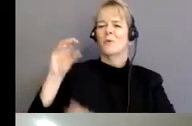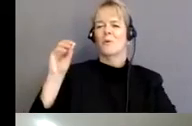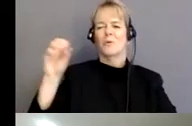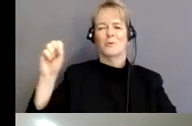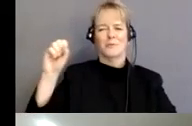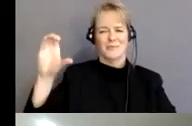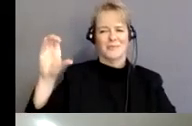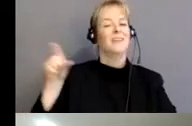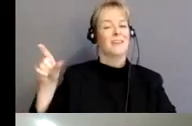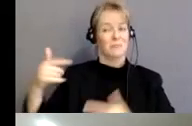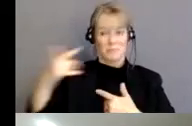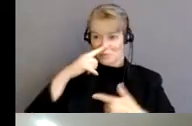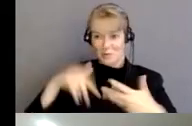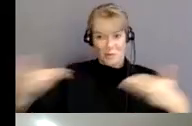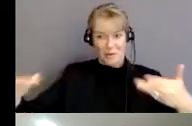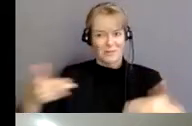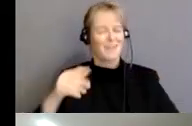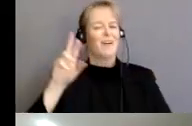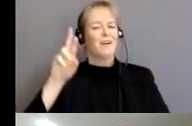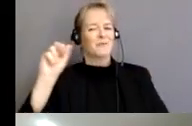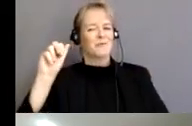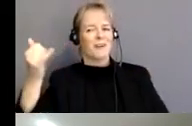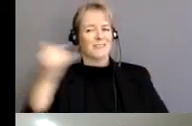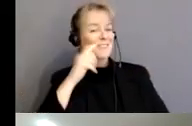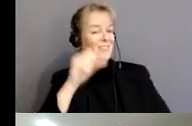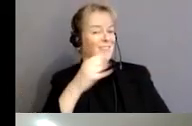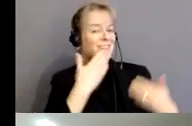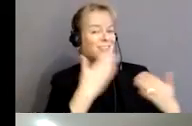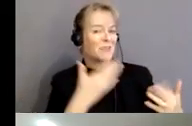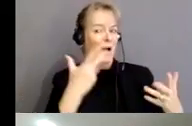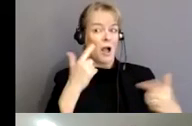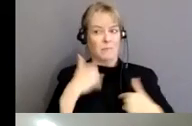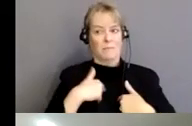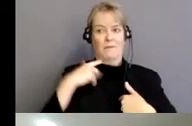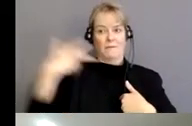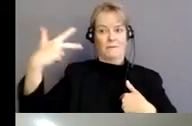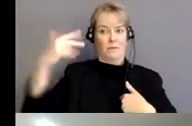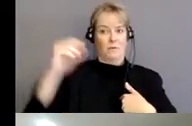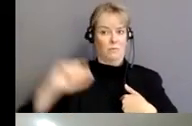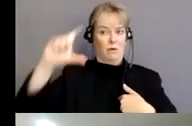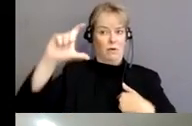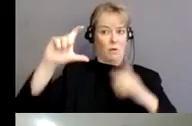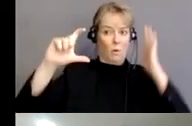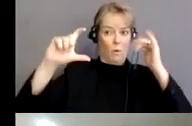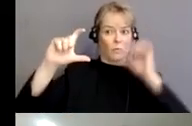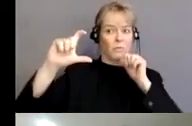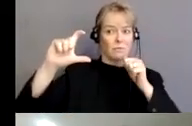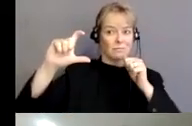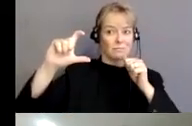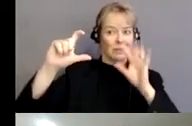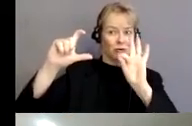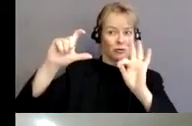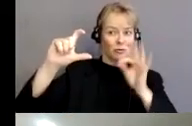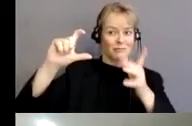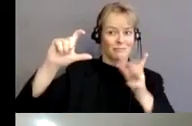Rianne. I just turned on my video. I want to make sure the interpreter's video is not turned off by me turning it on. Hope that's okay.